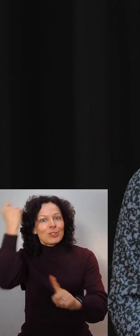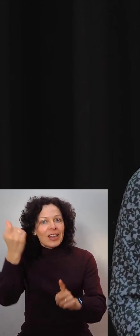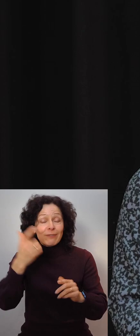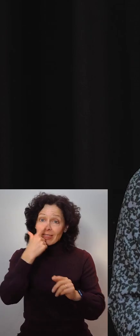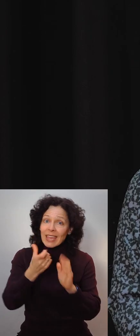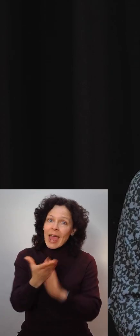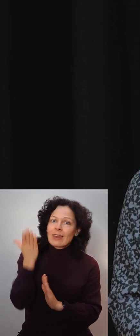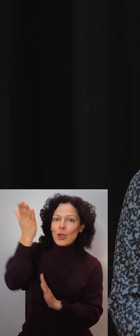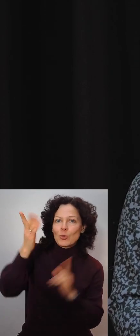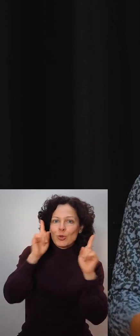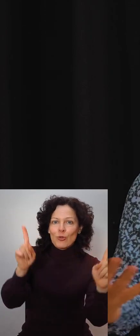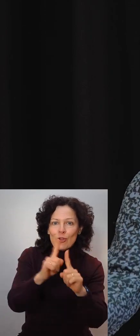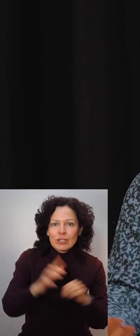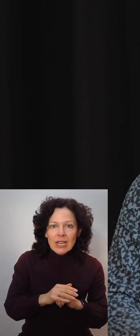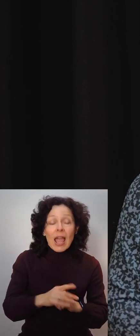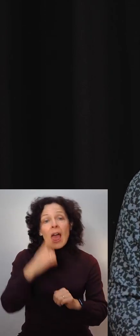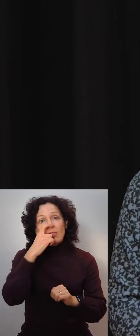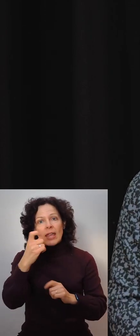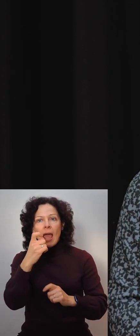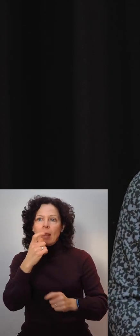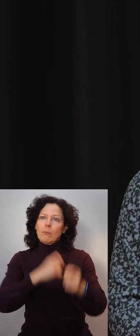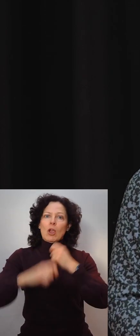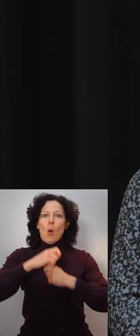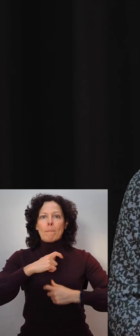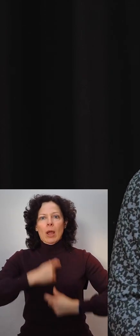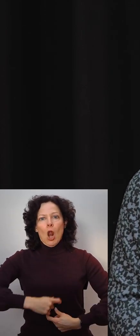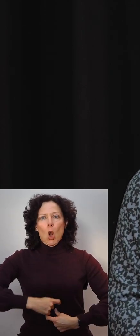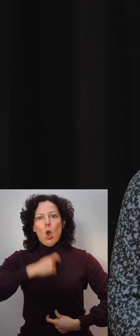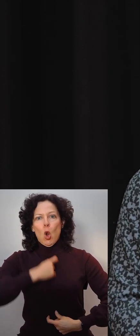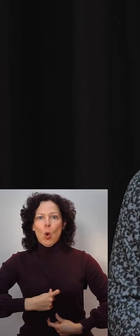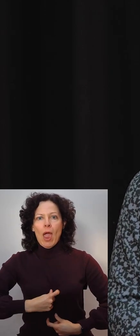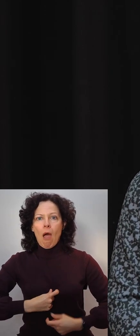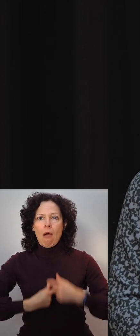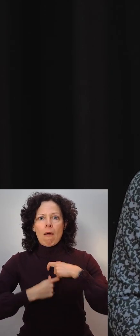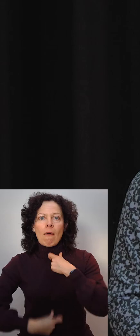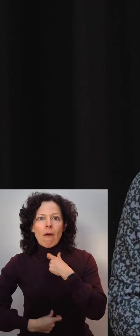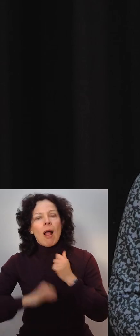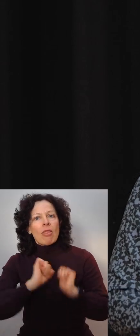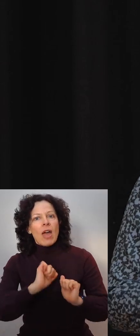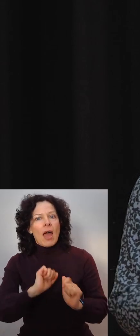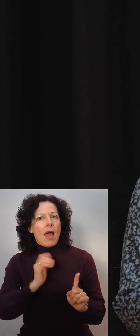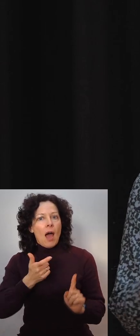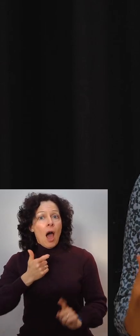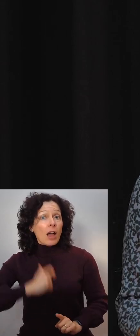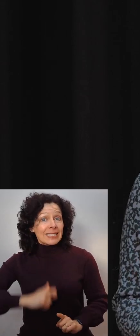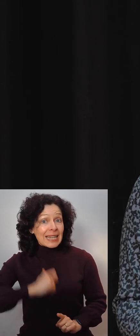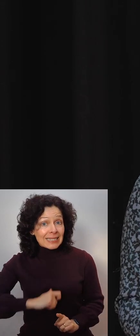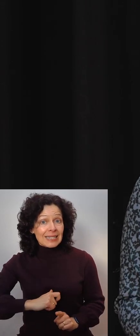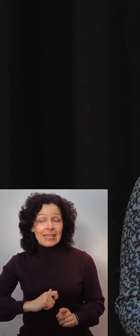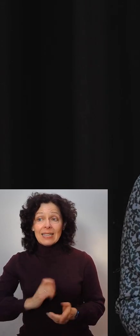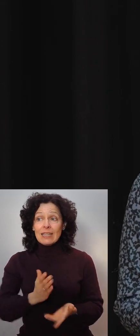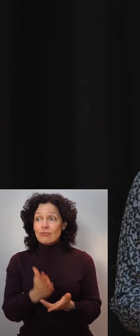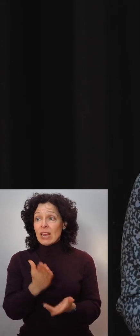can go on to university, they can go on to be lawyers, and their identity is just an added extra.